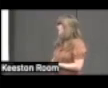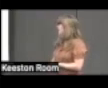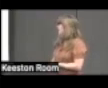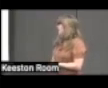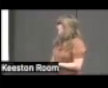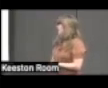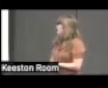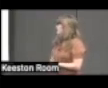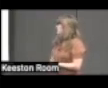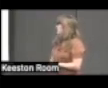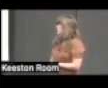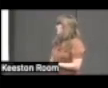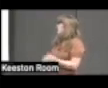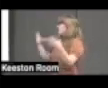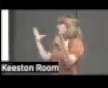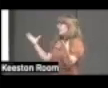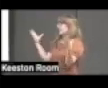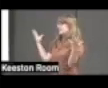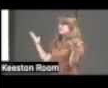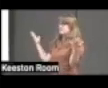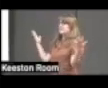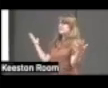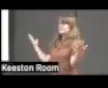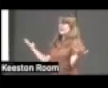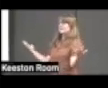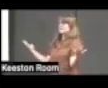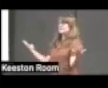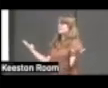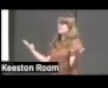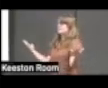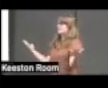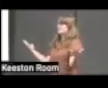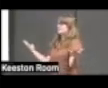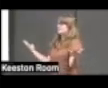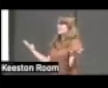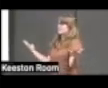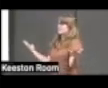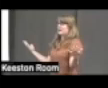ago, but they need like thousands